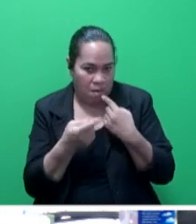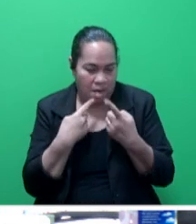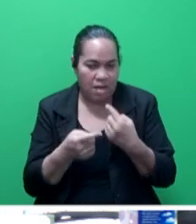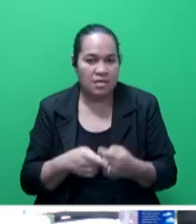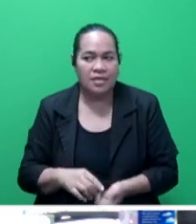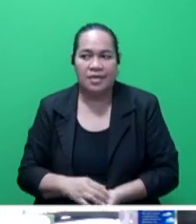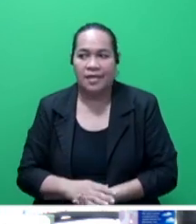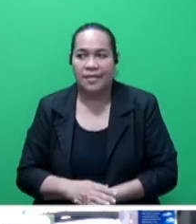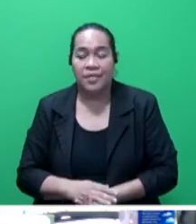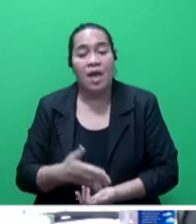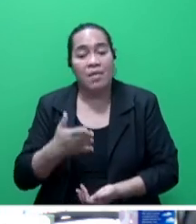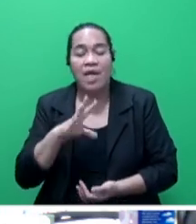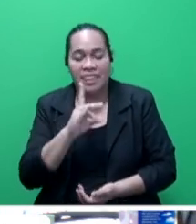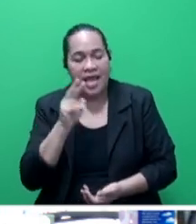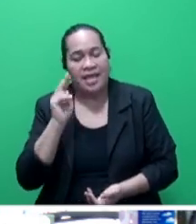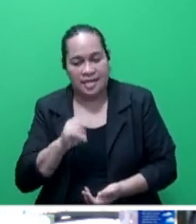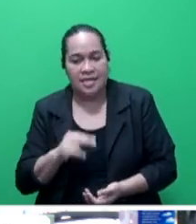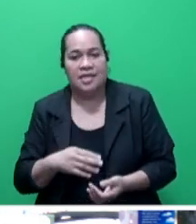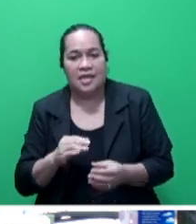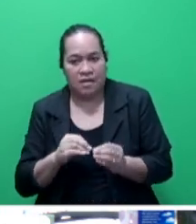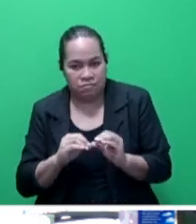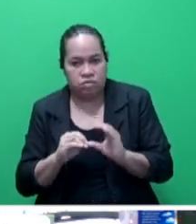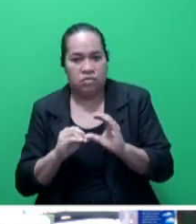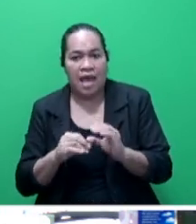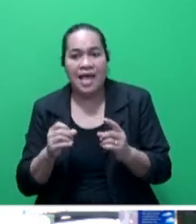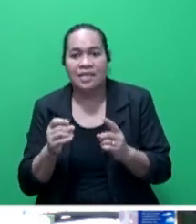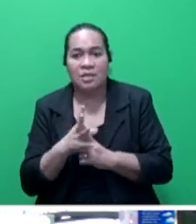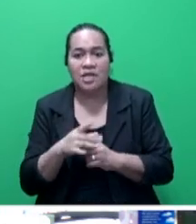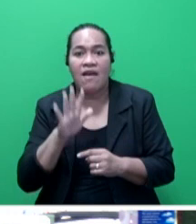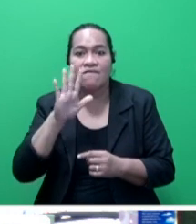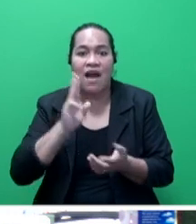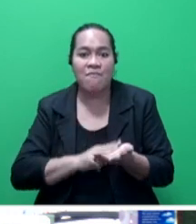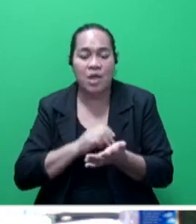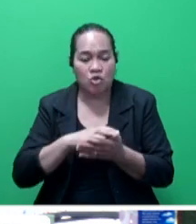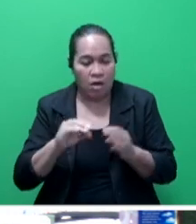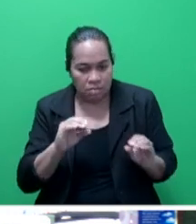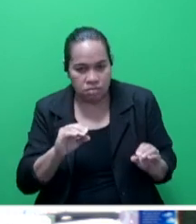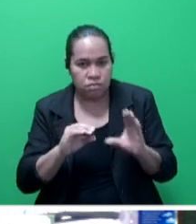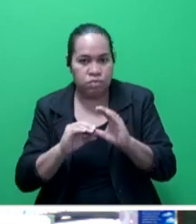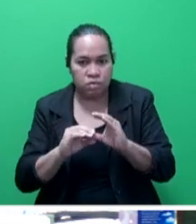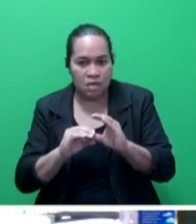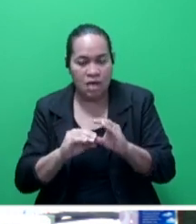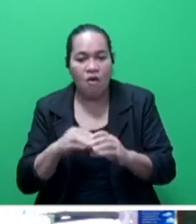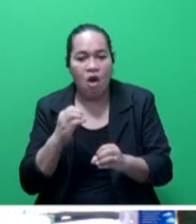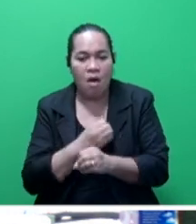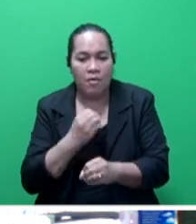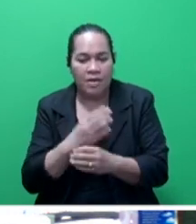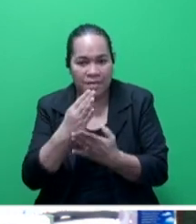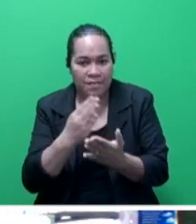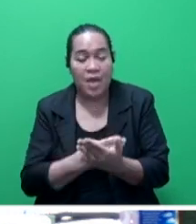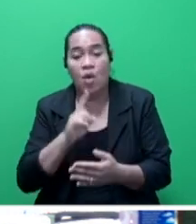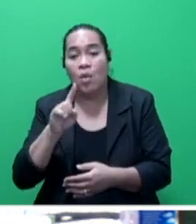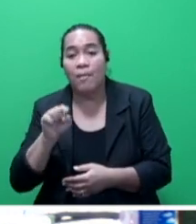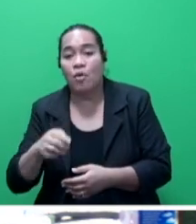Again, they deserve the increase, particularly for the 5 million increase in the operating budget and the 1.9 million increase